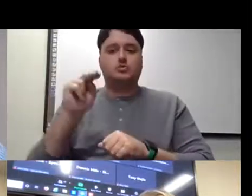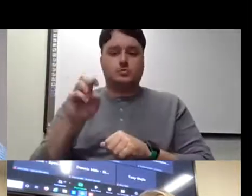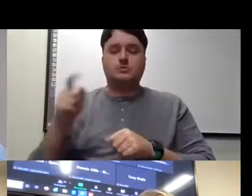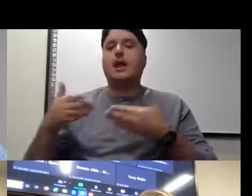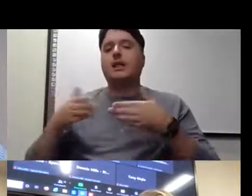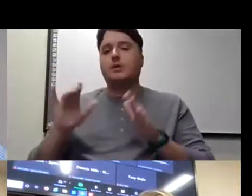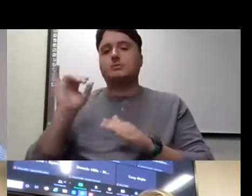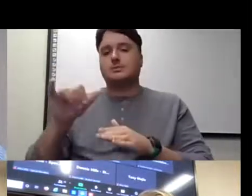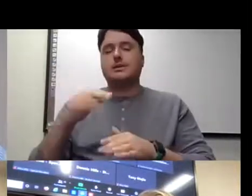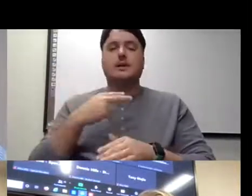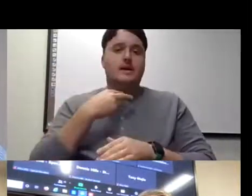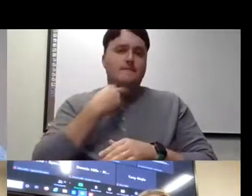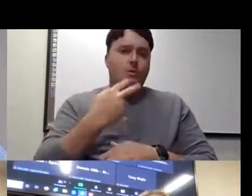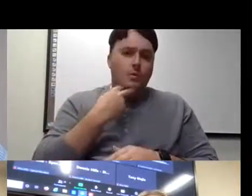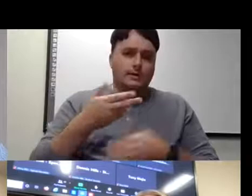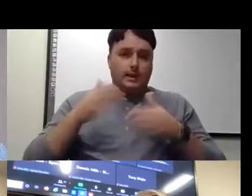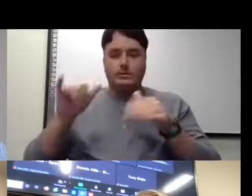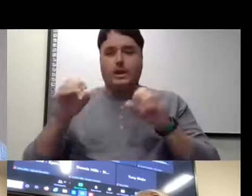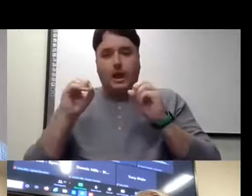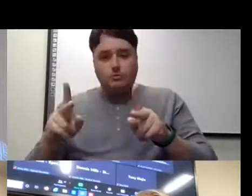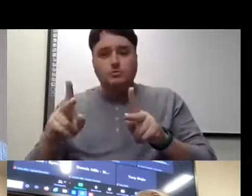that voice and that opportunity to